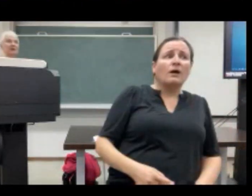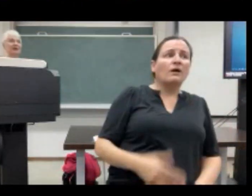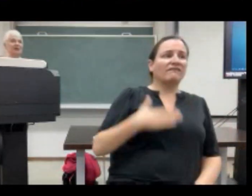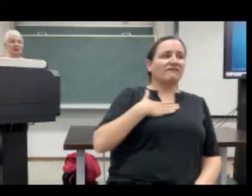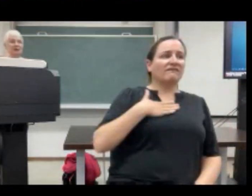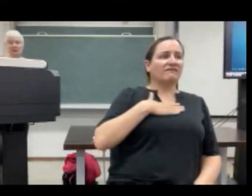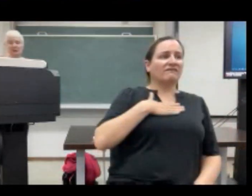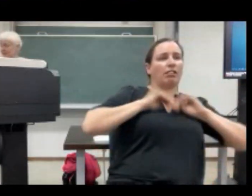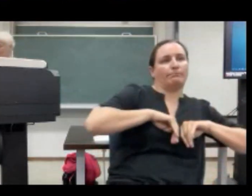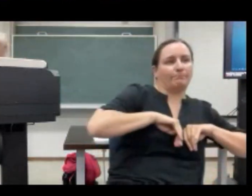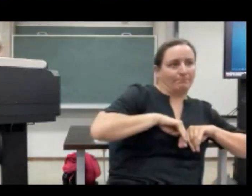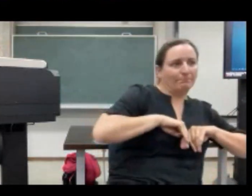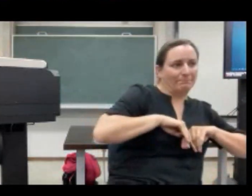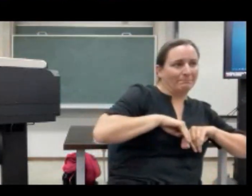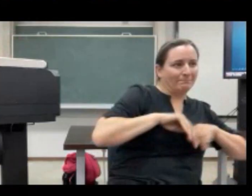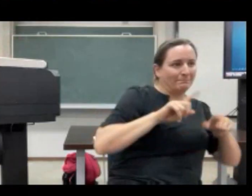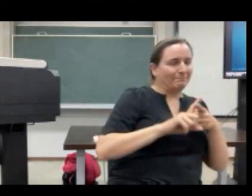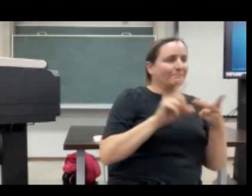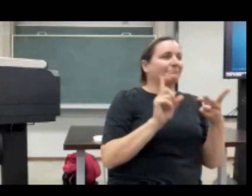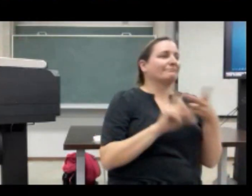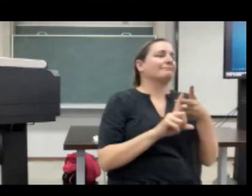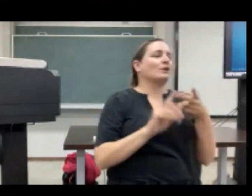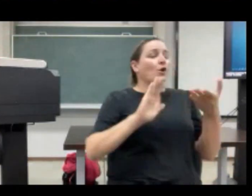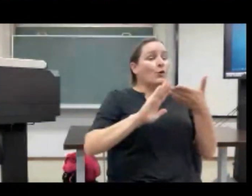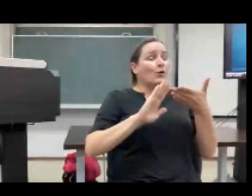Lack of communication in the family.